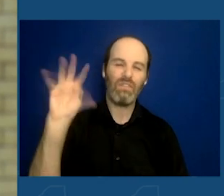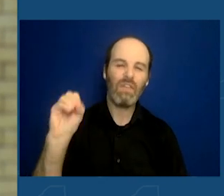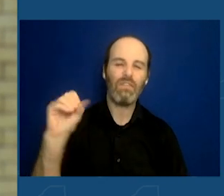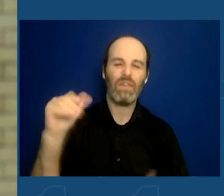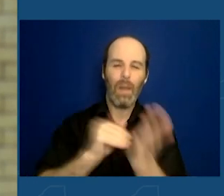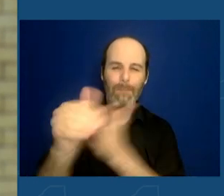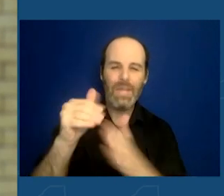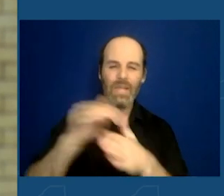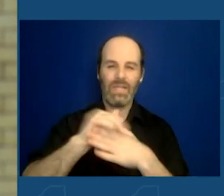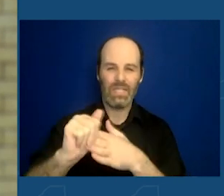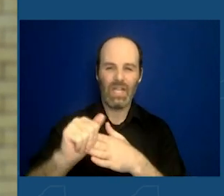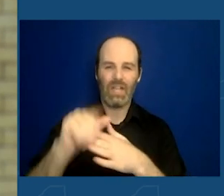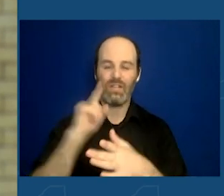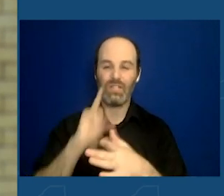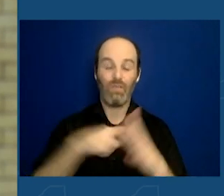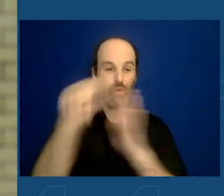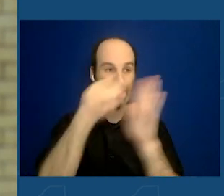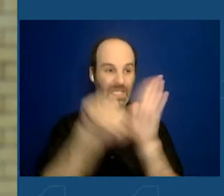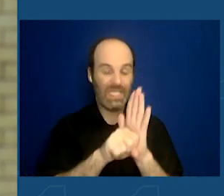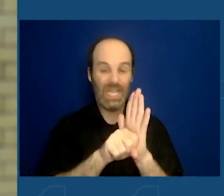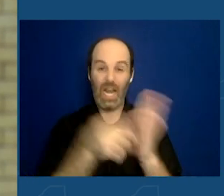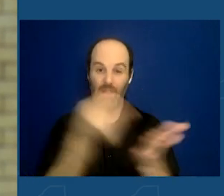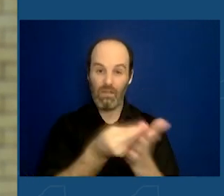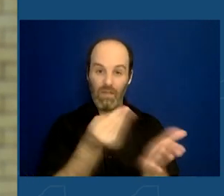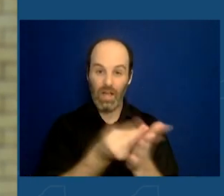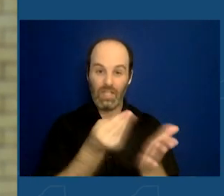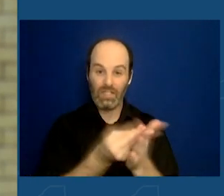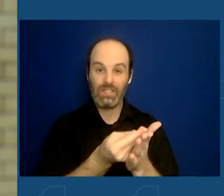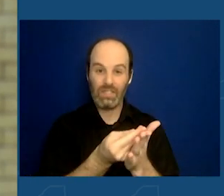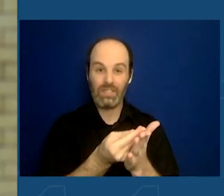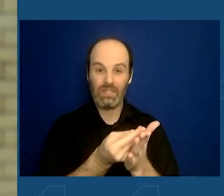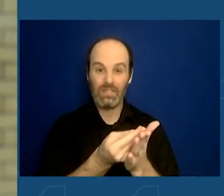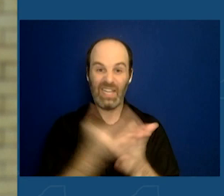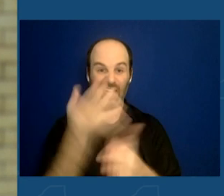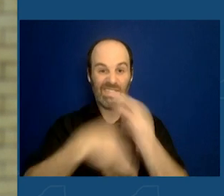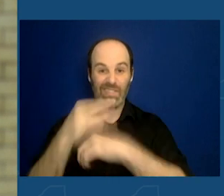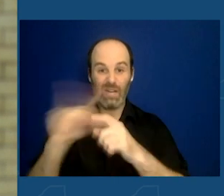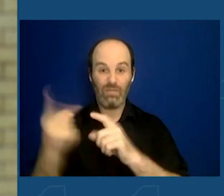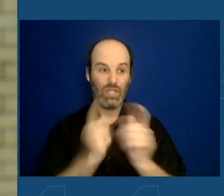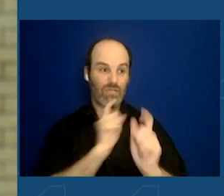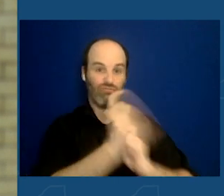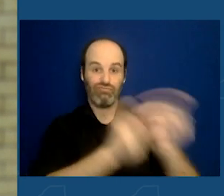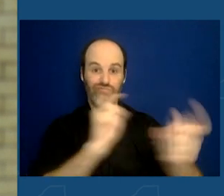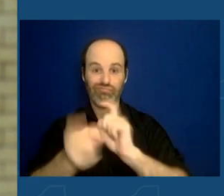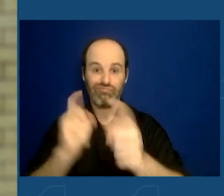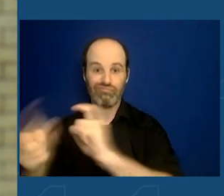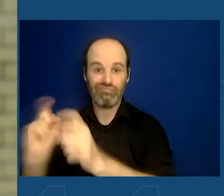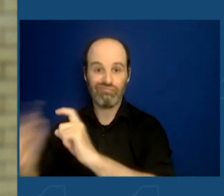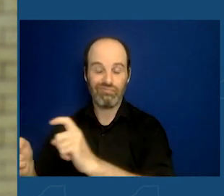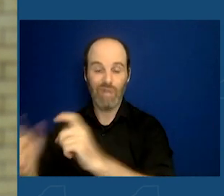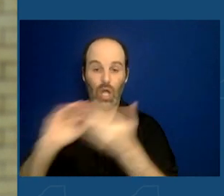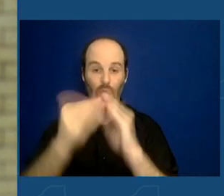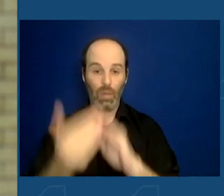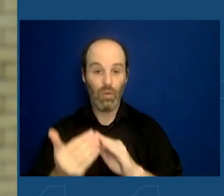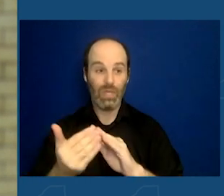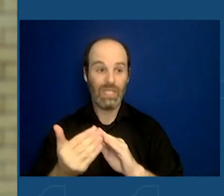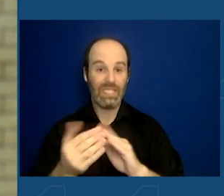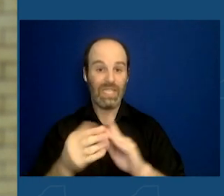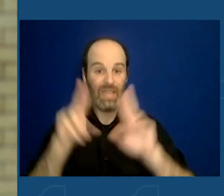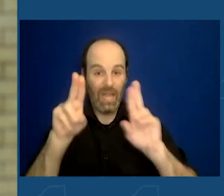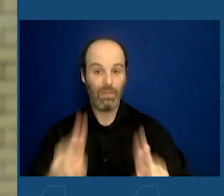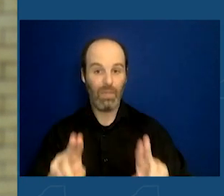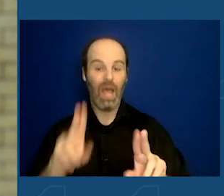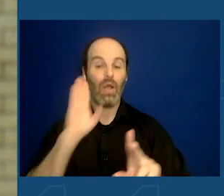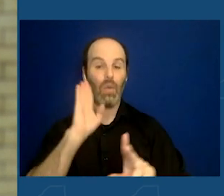state discretionary funds. And instead of just giving it out to people, communities that apply, We are now going to be